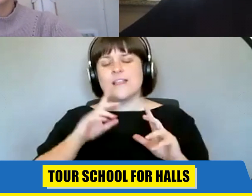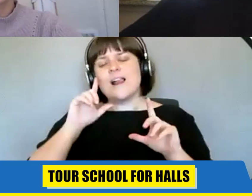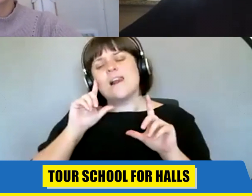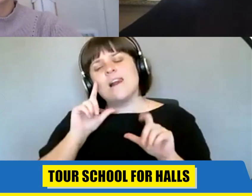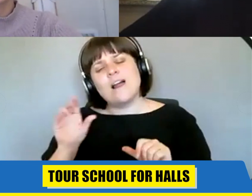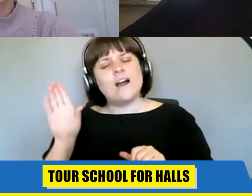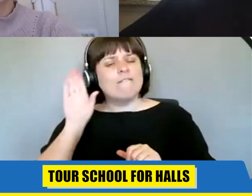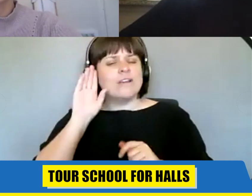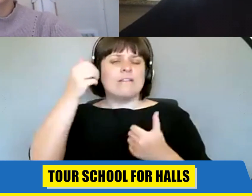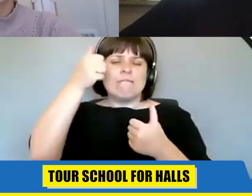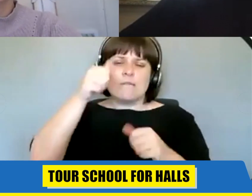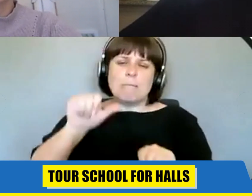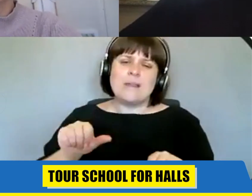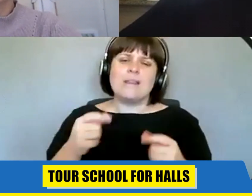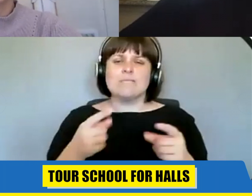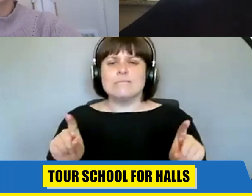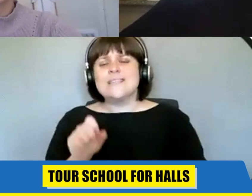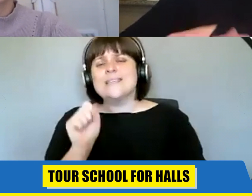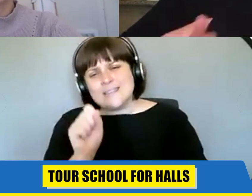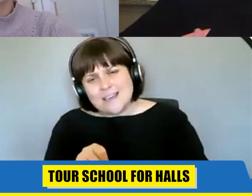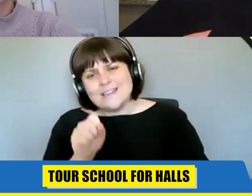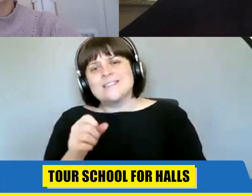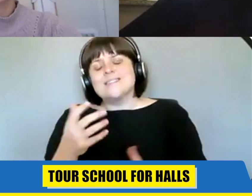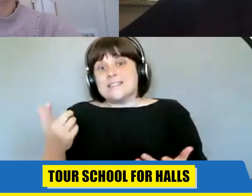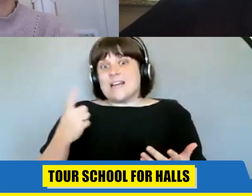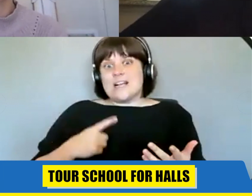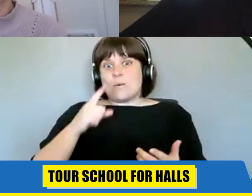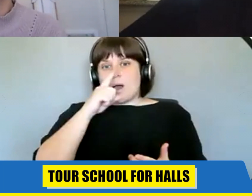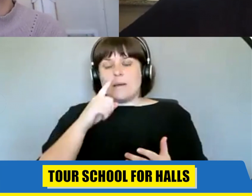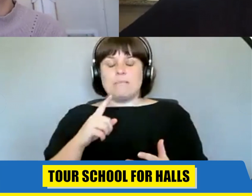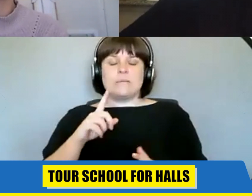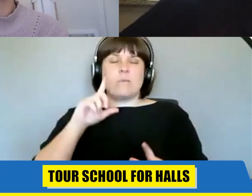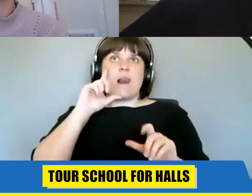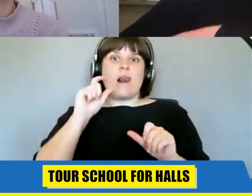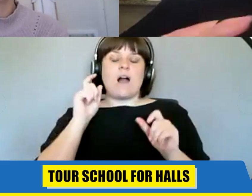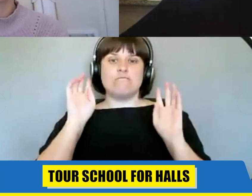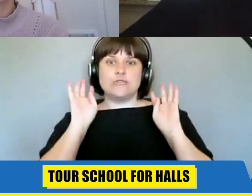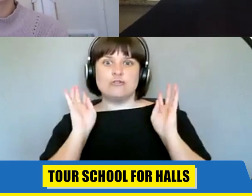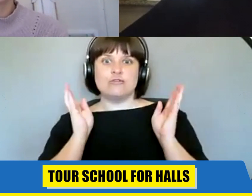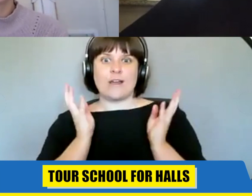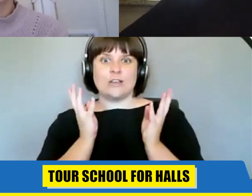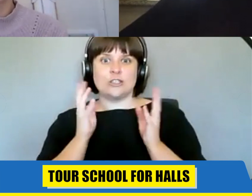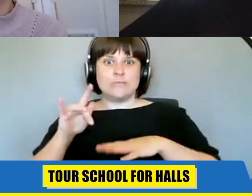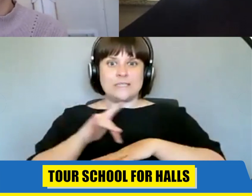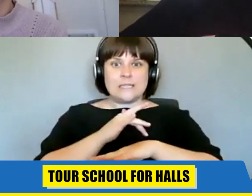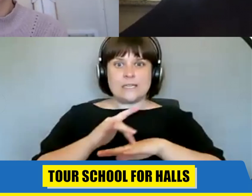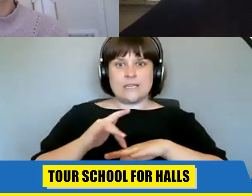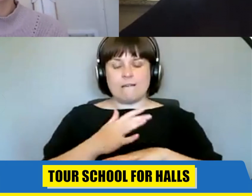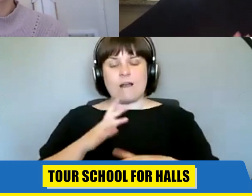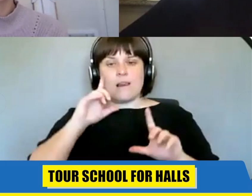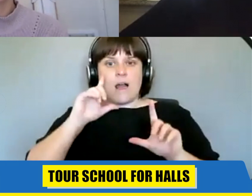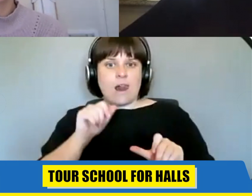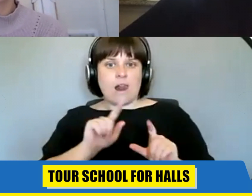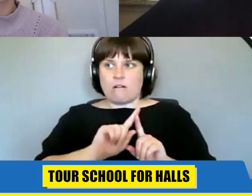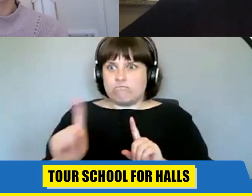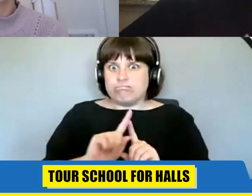hearing familiar pieces of music. It's why people love Shakespeare. Shakespeare's a classic and they love going back to see different productions